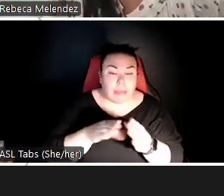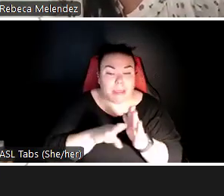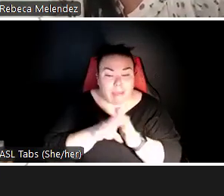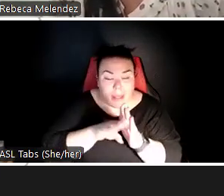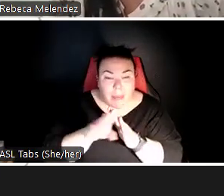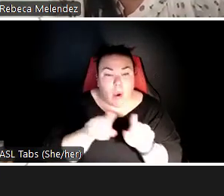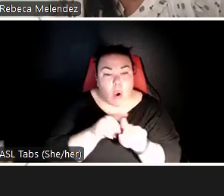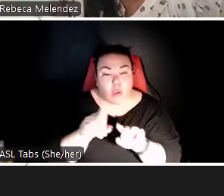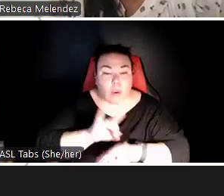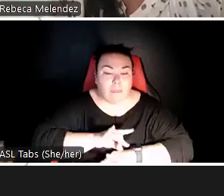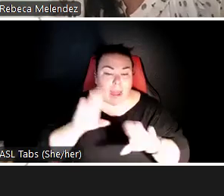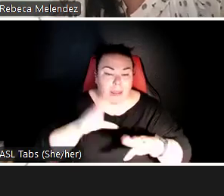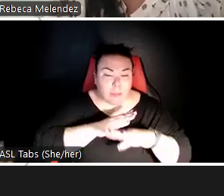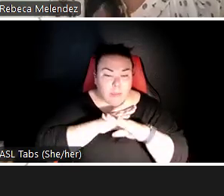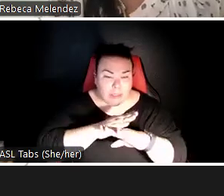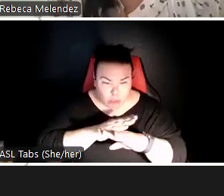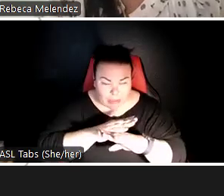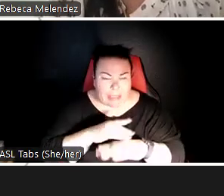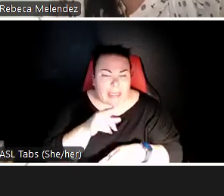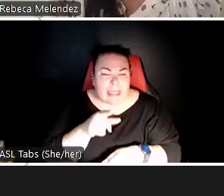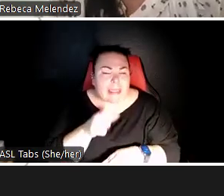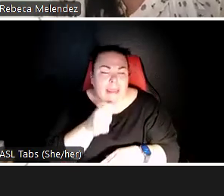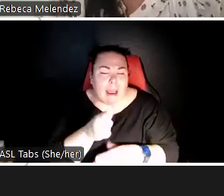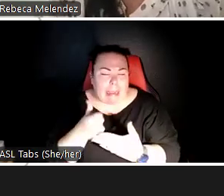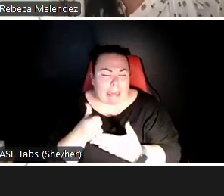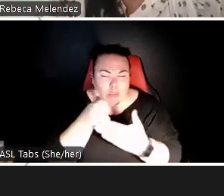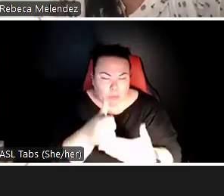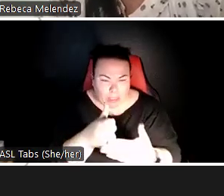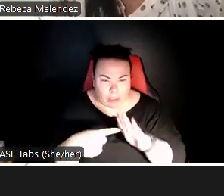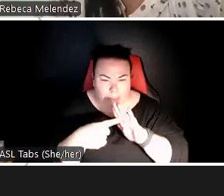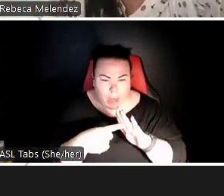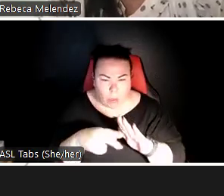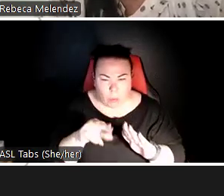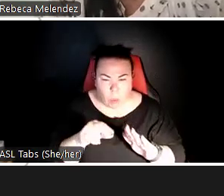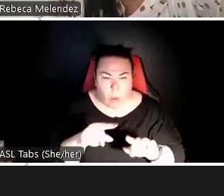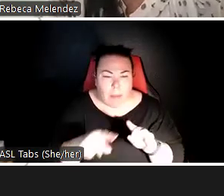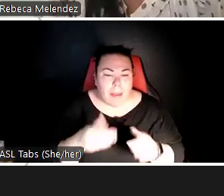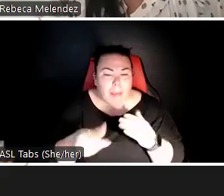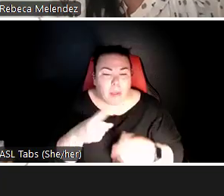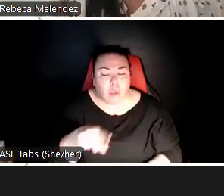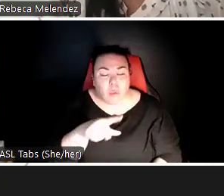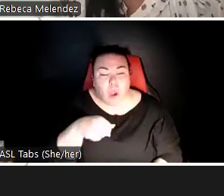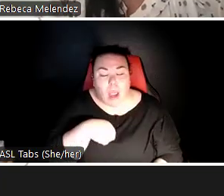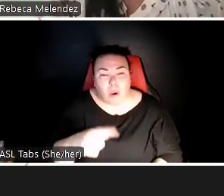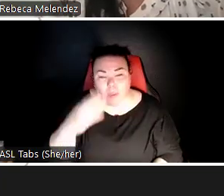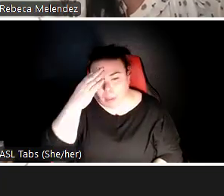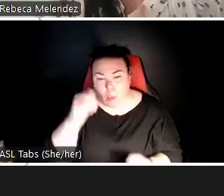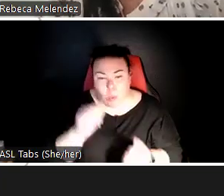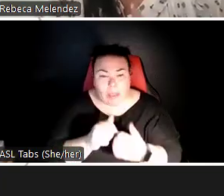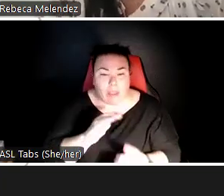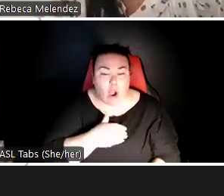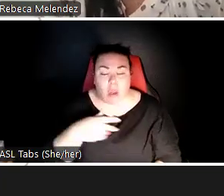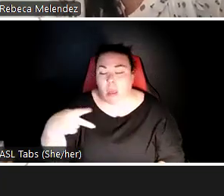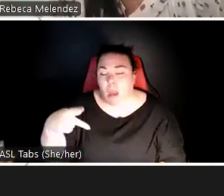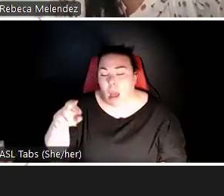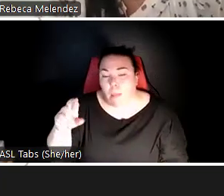leadership development model. You may be familiar with our groundbreaking Promotora Institute. We have anywhere